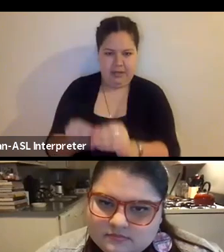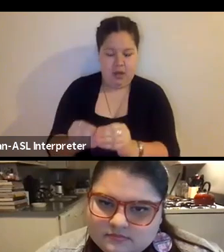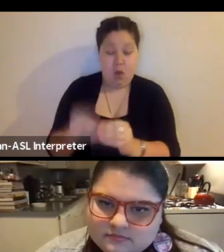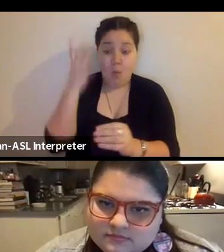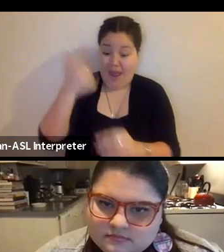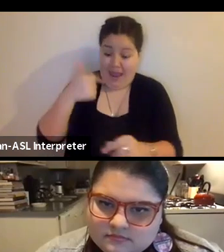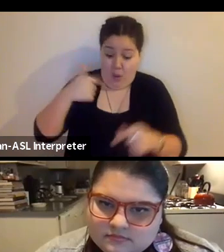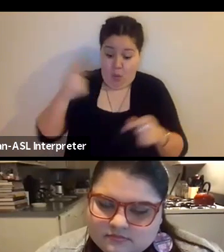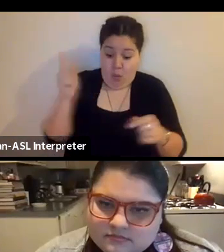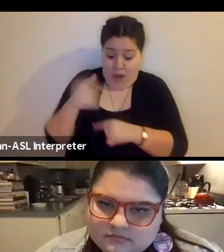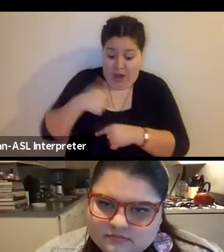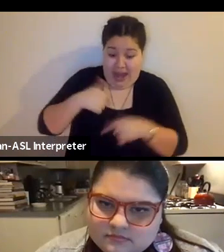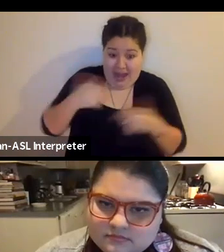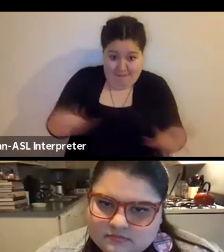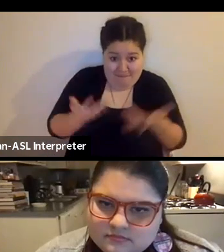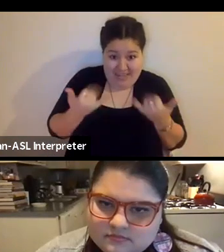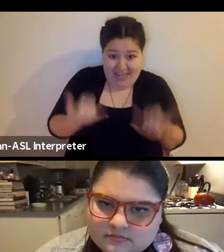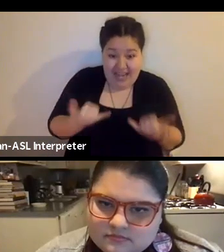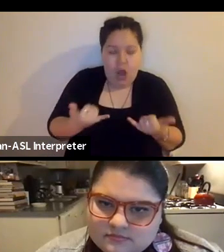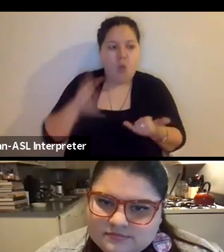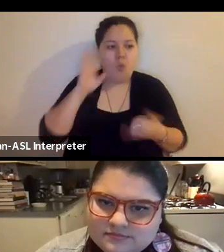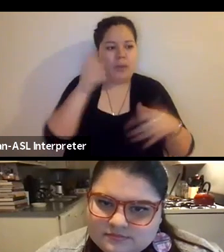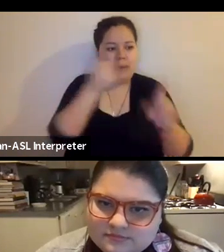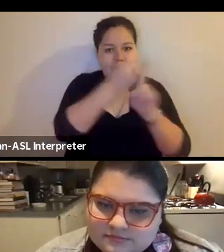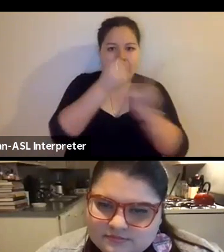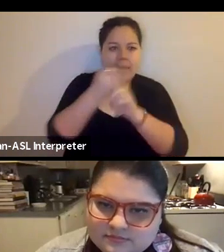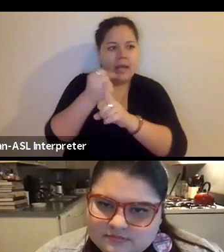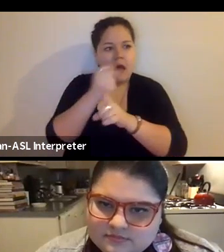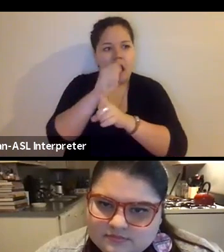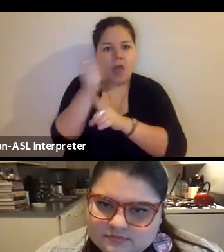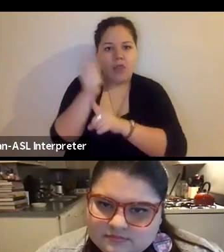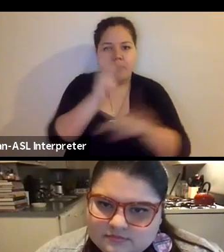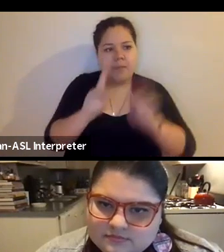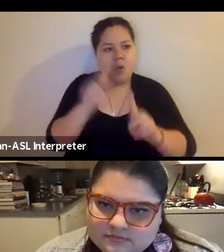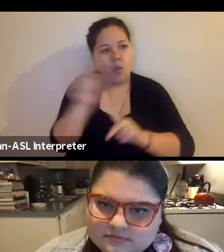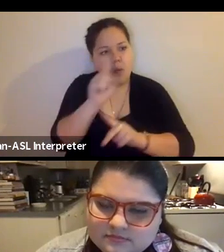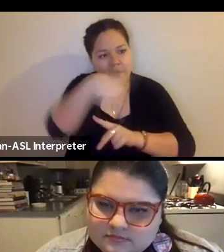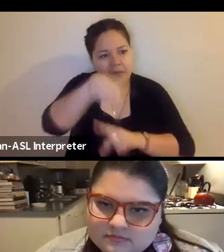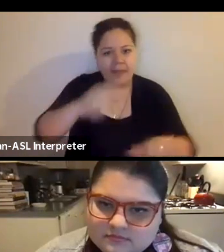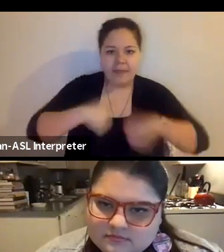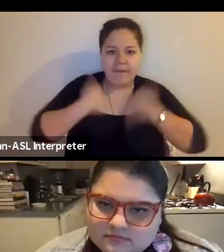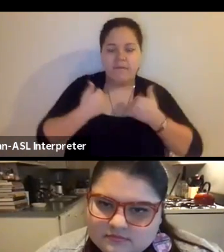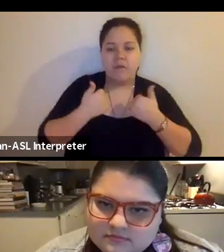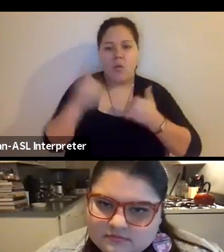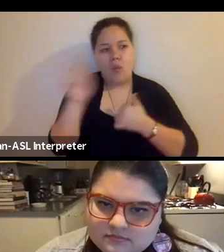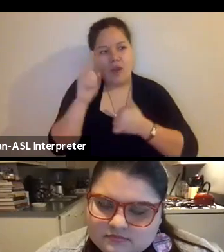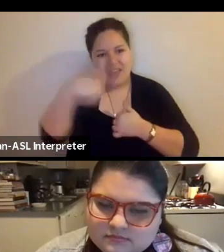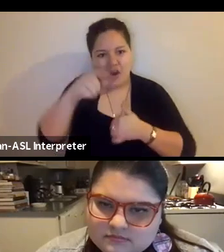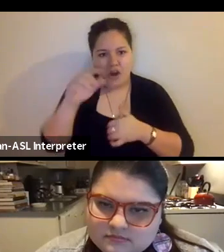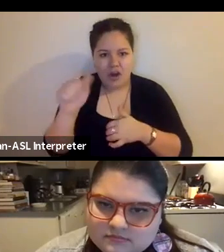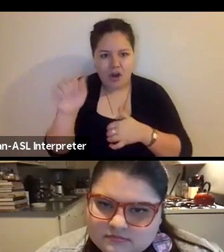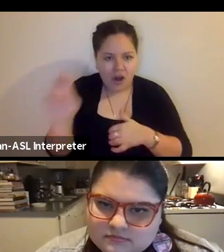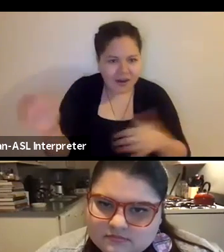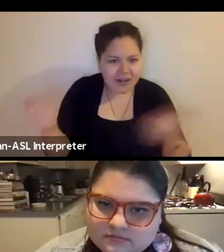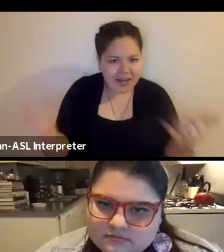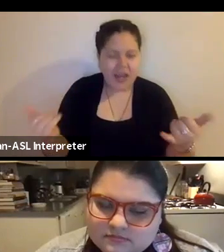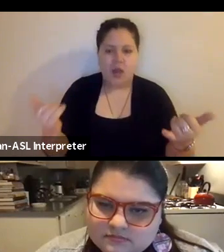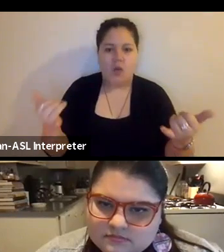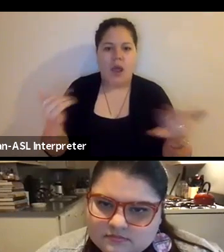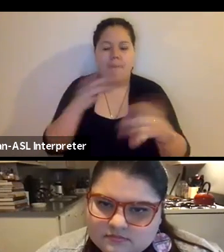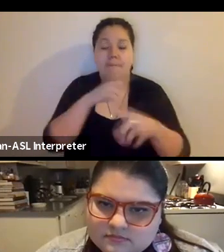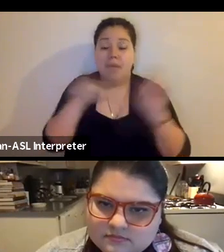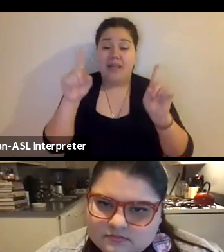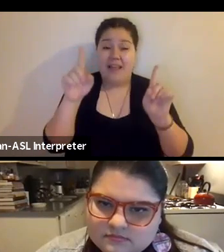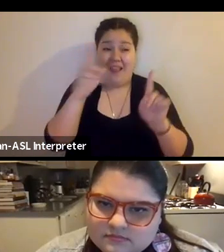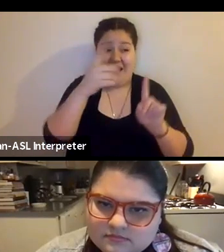telling themselves where they're located, but how their stories can impact me. And I'm so curious about how we can help spread